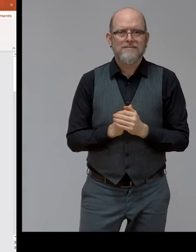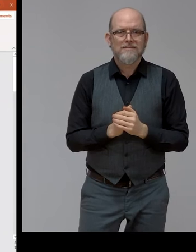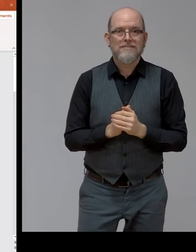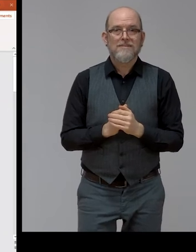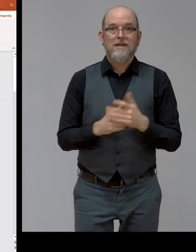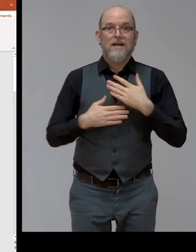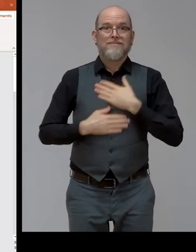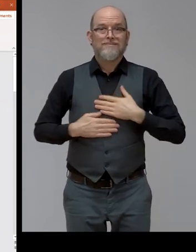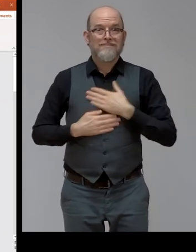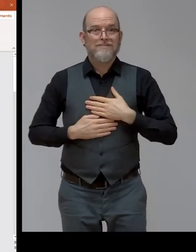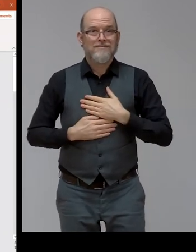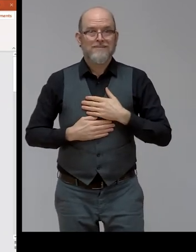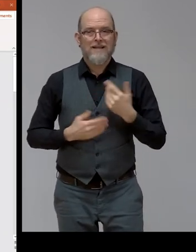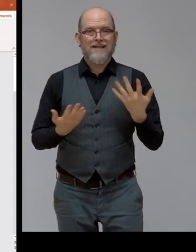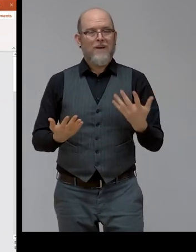part of